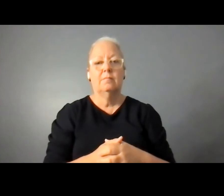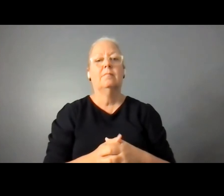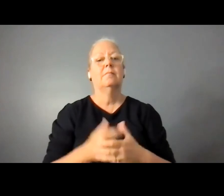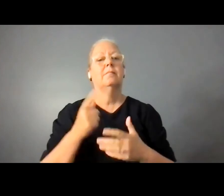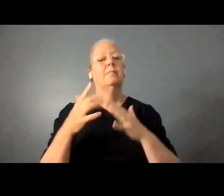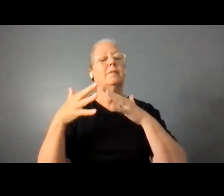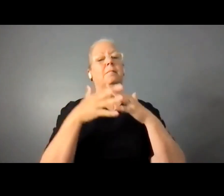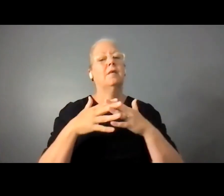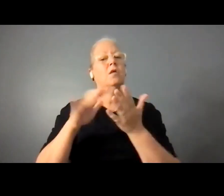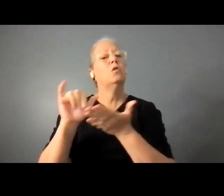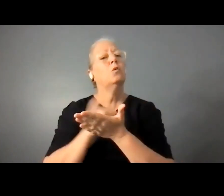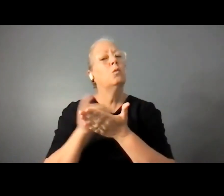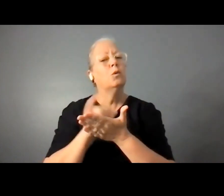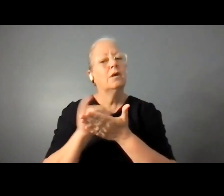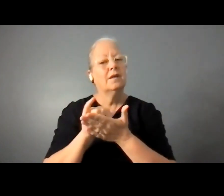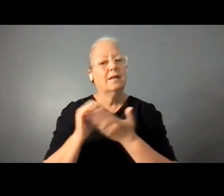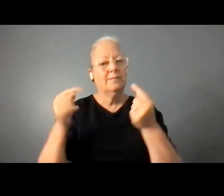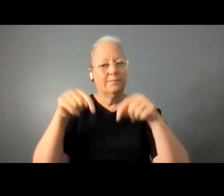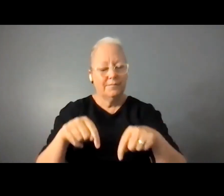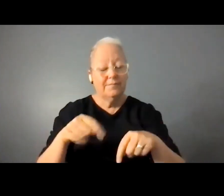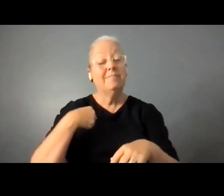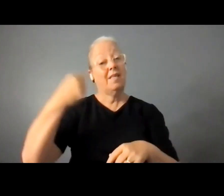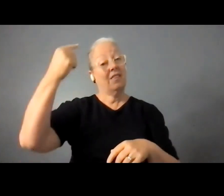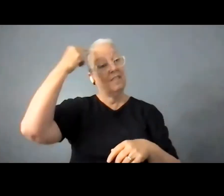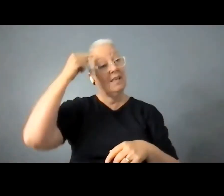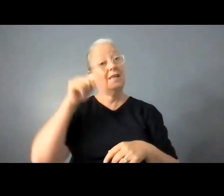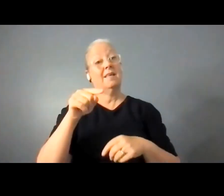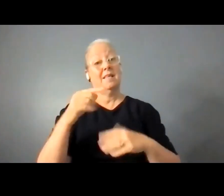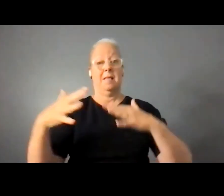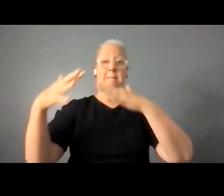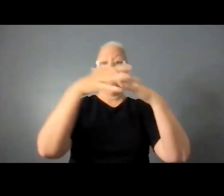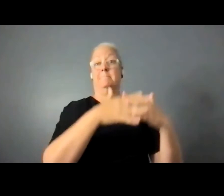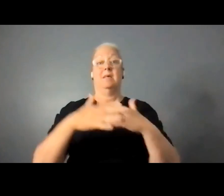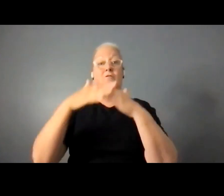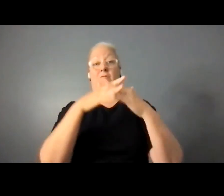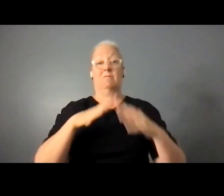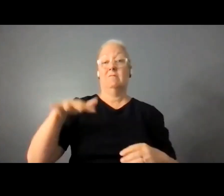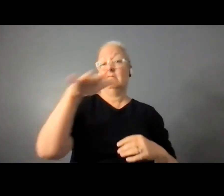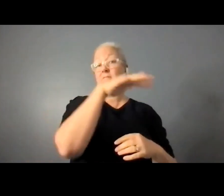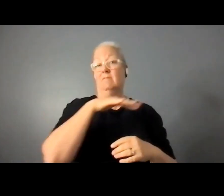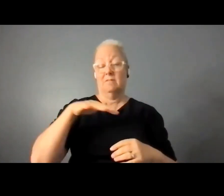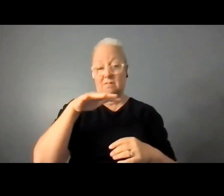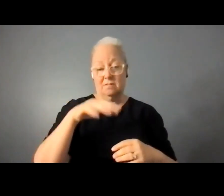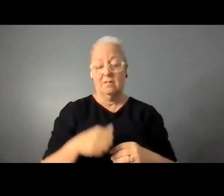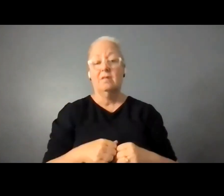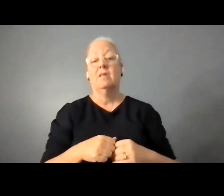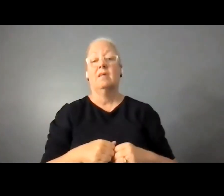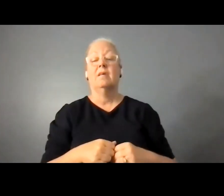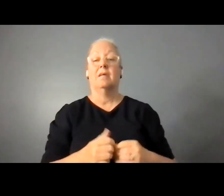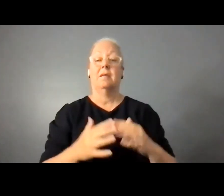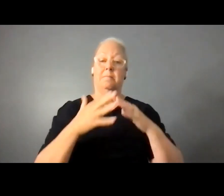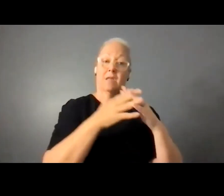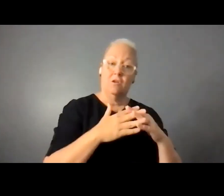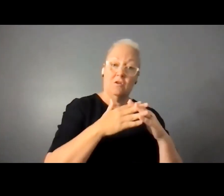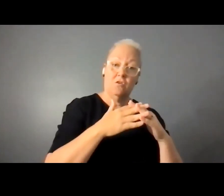but as a nation, I would say that the United States, with its Americans with